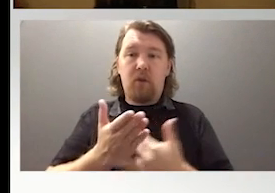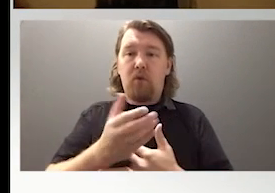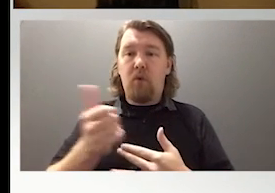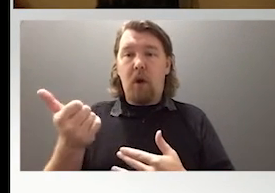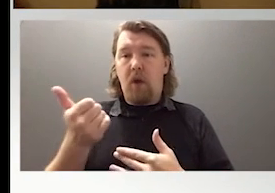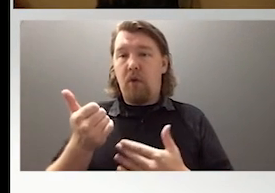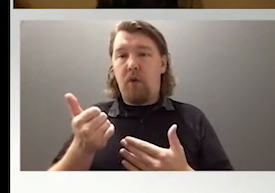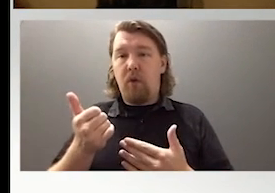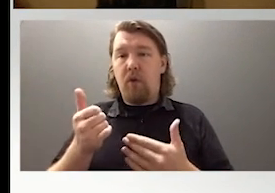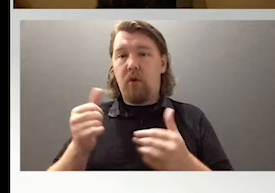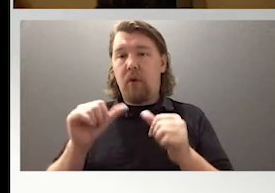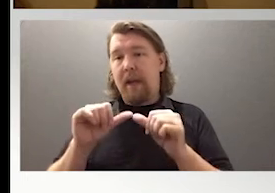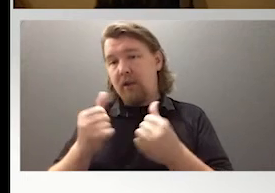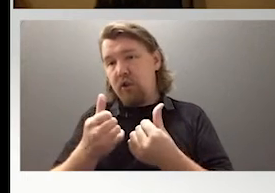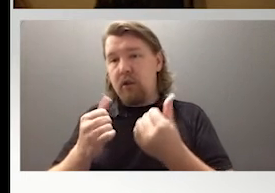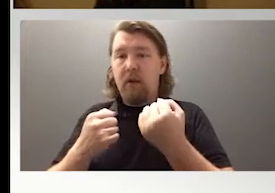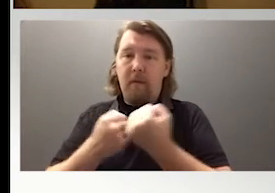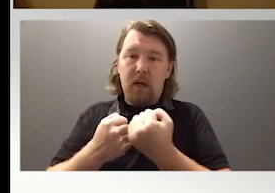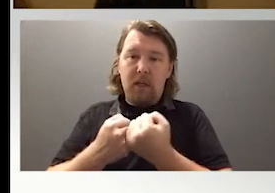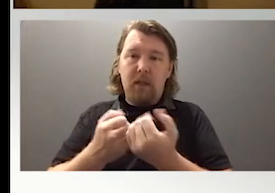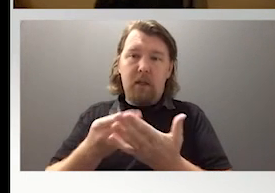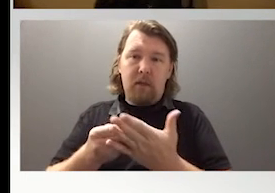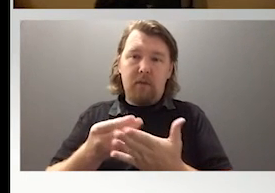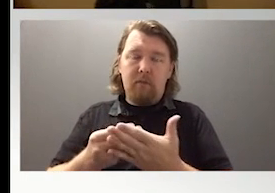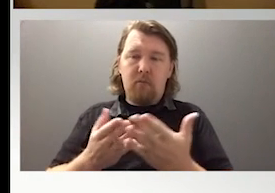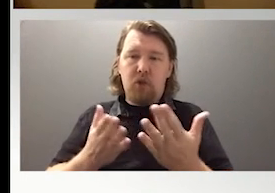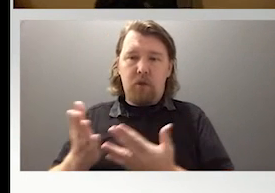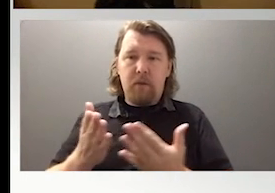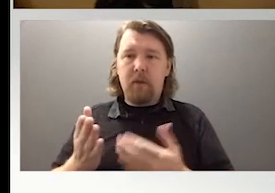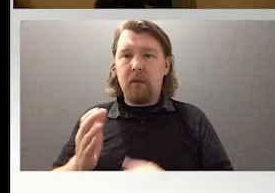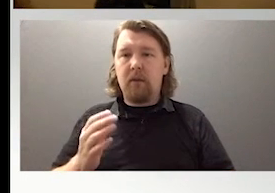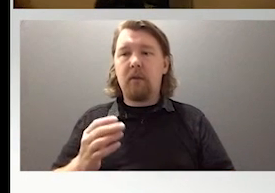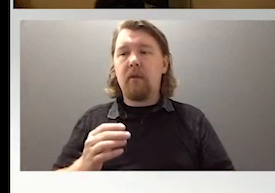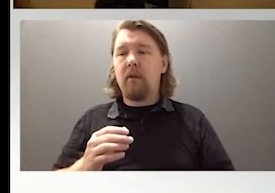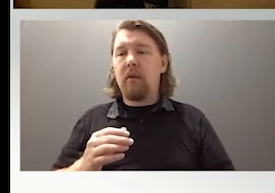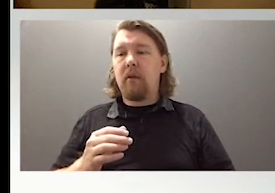other mechanisms or through other funding sources.